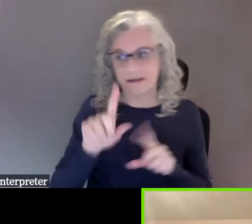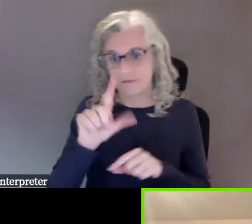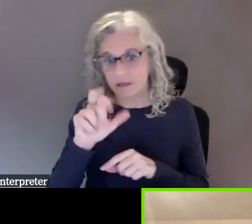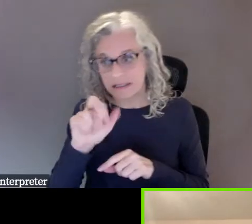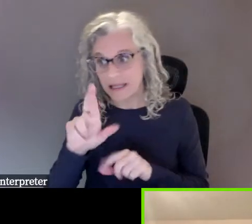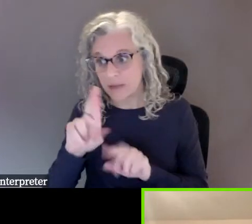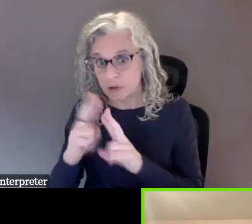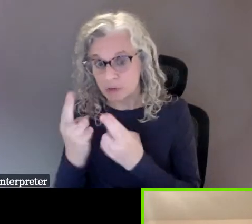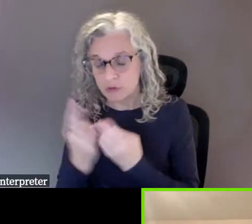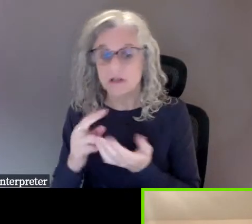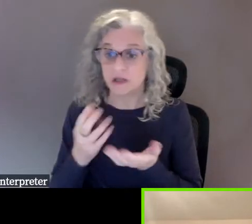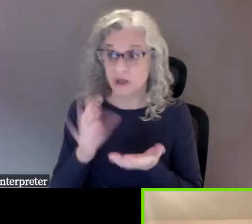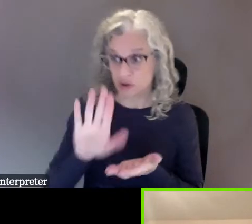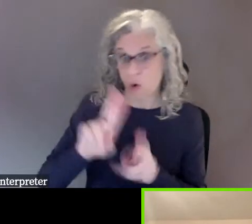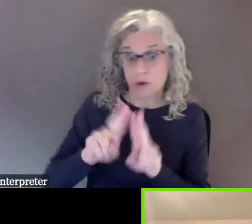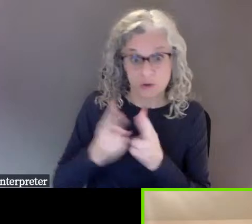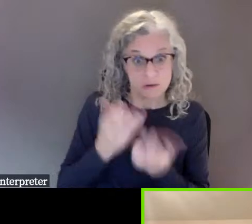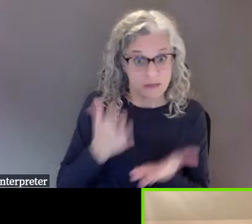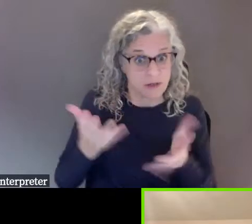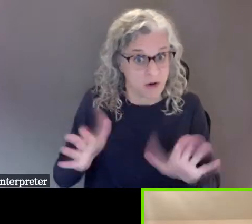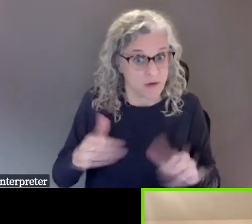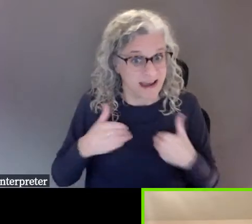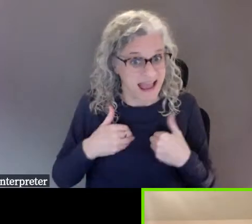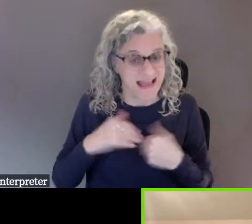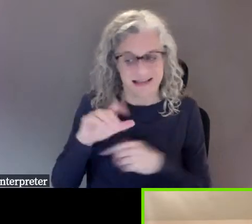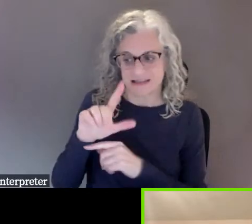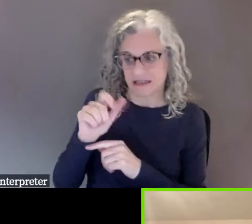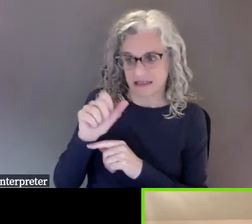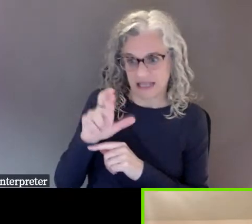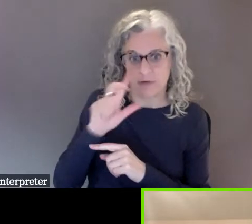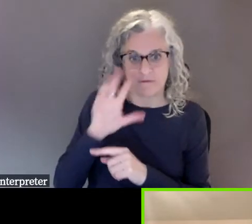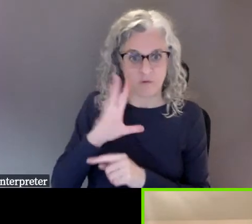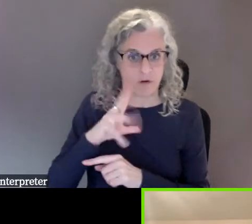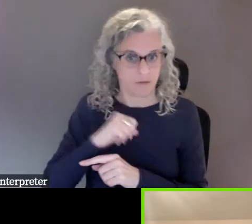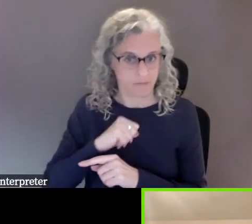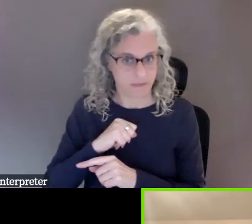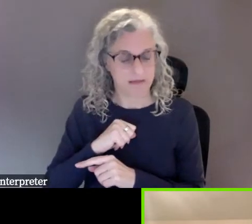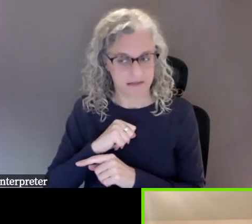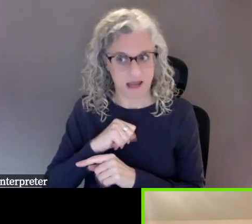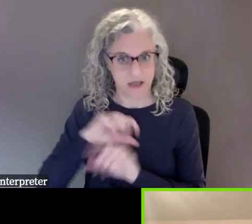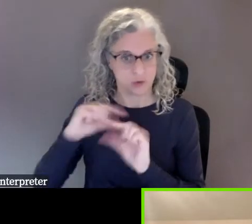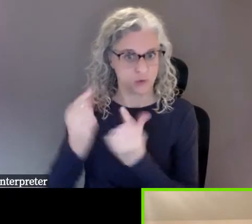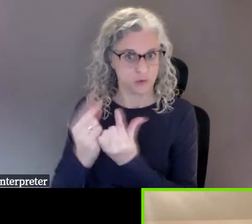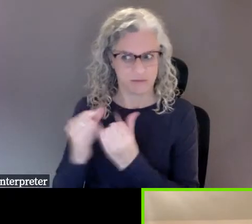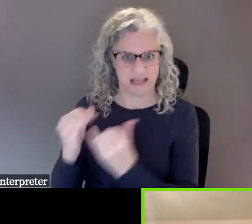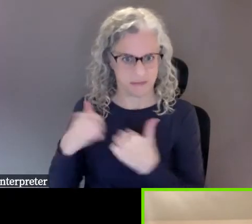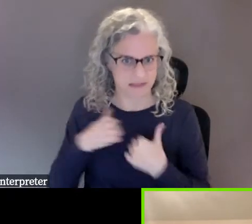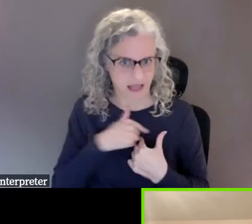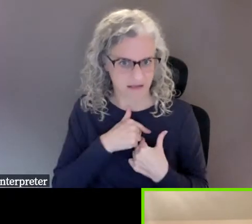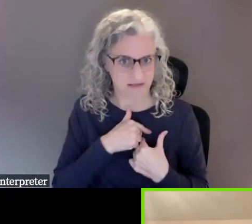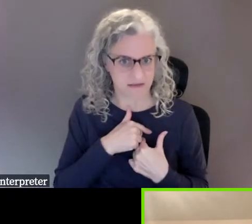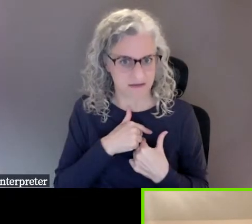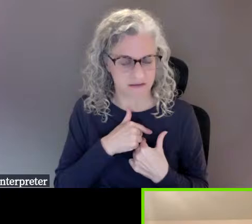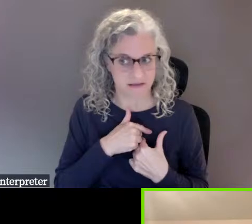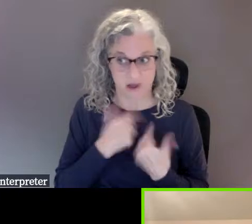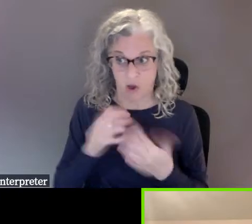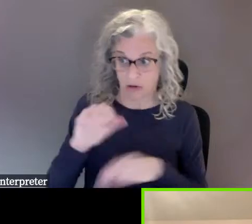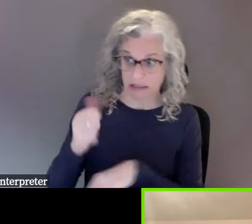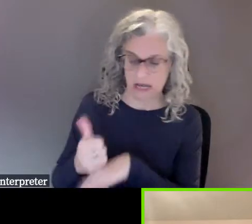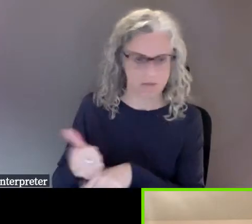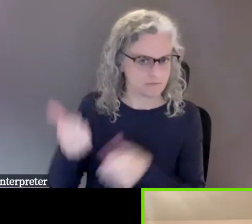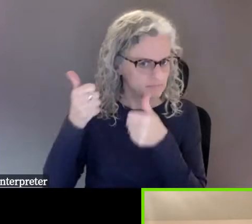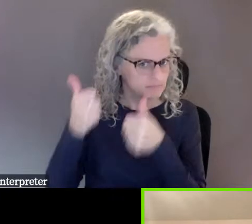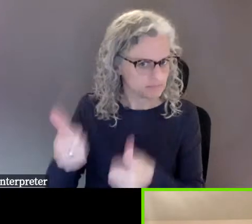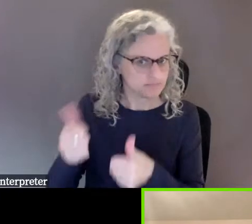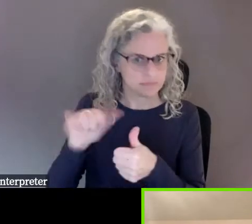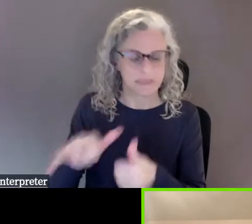your union might already have a Labor for Palestine formation like ours. And this is kind of a great way, one of many ways,